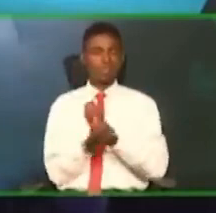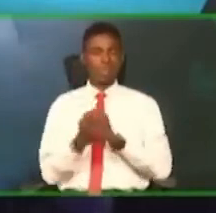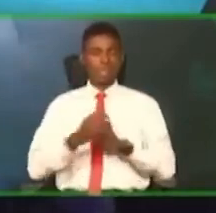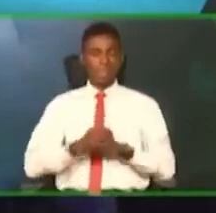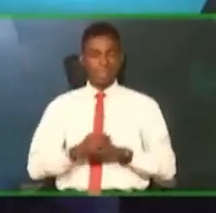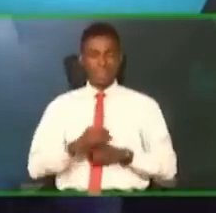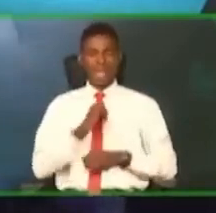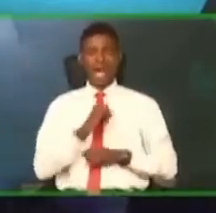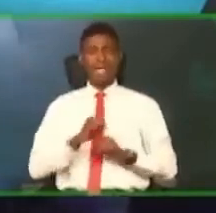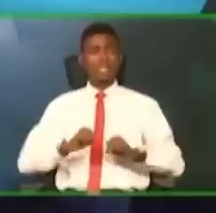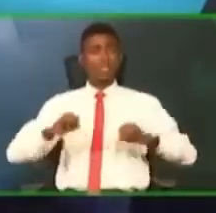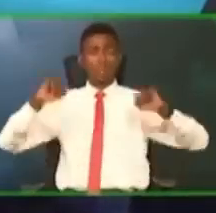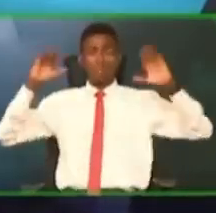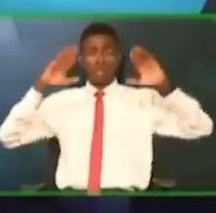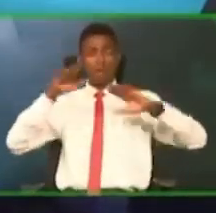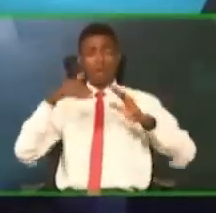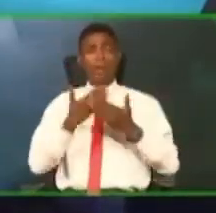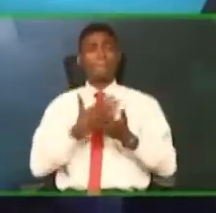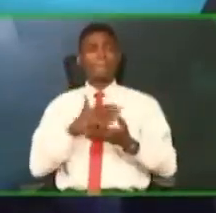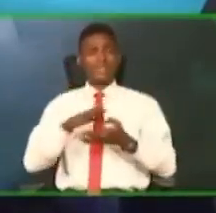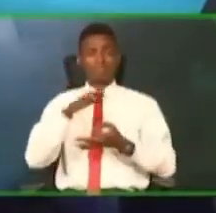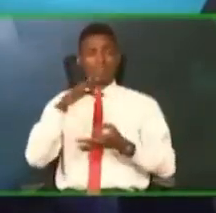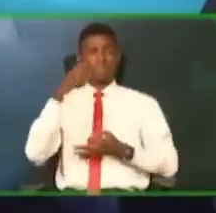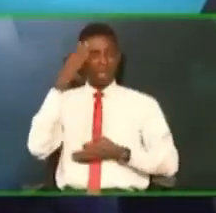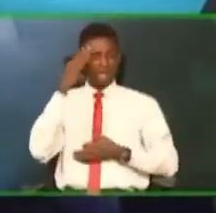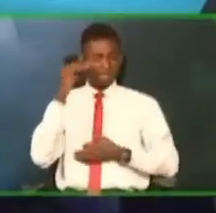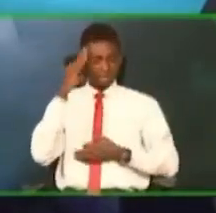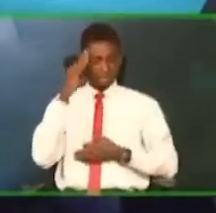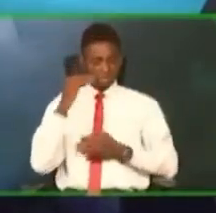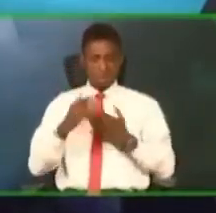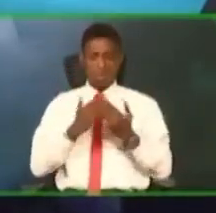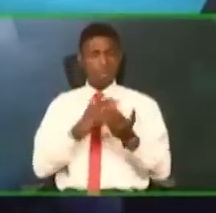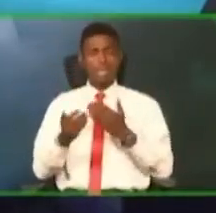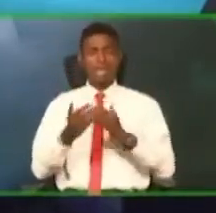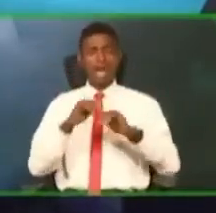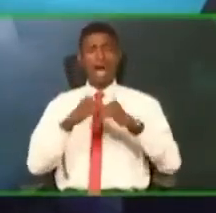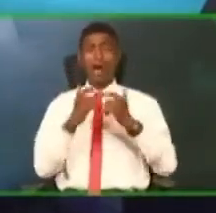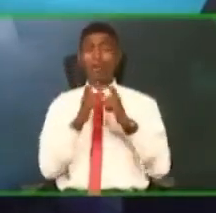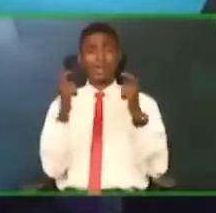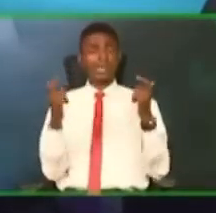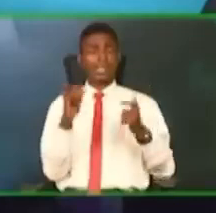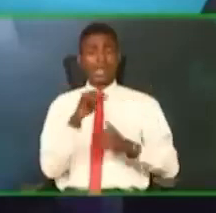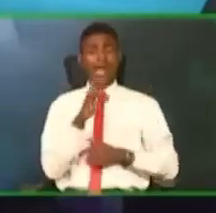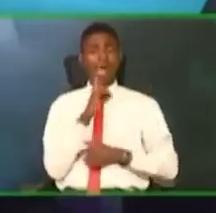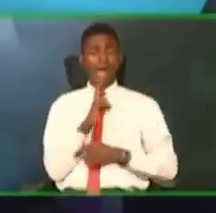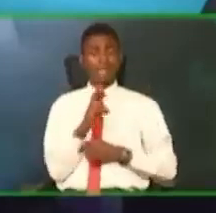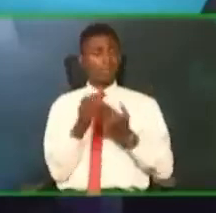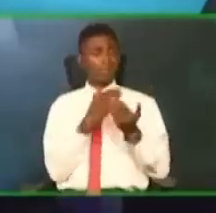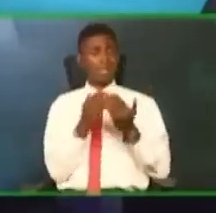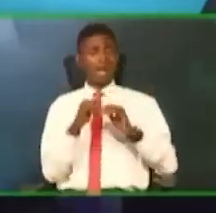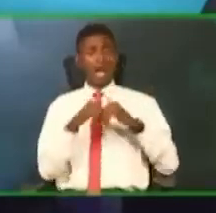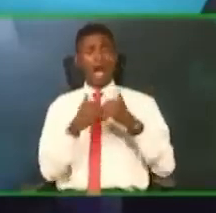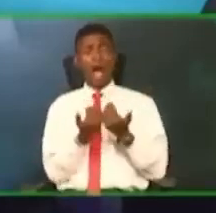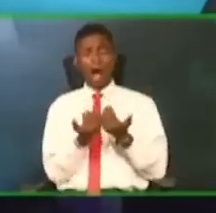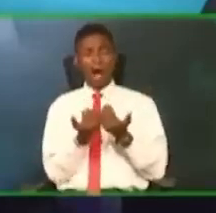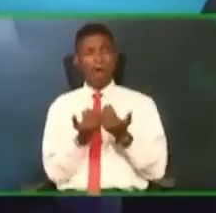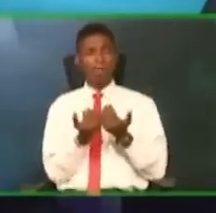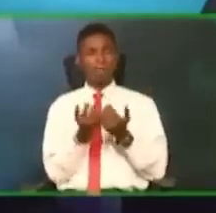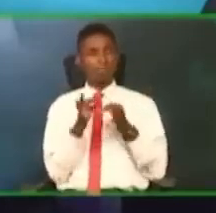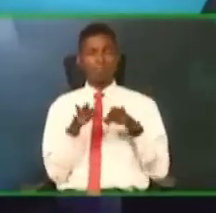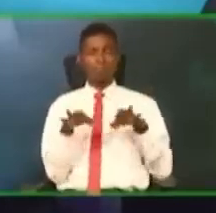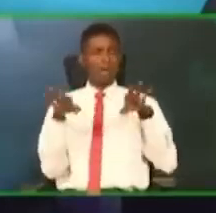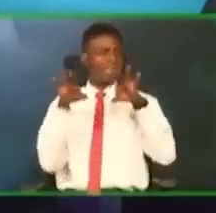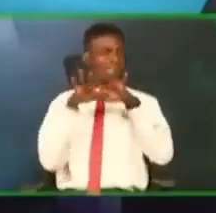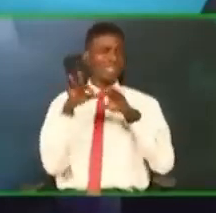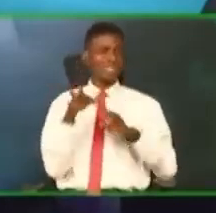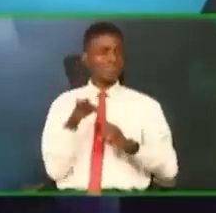I submit all my spiritual experiences, no matter how great they are, no matter how spectacular they